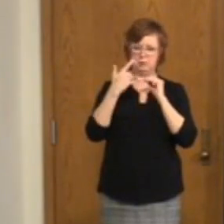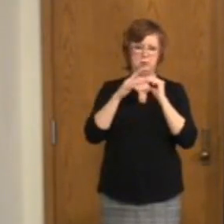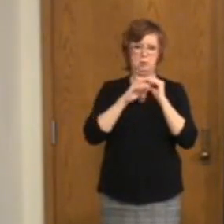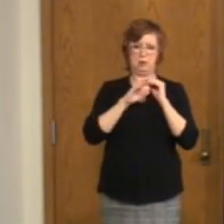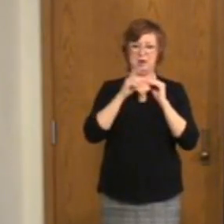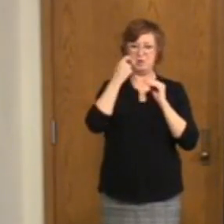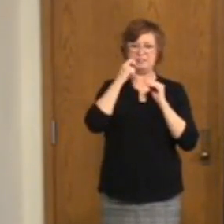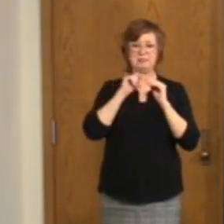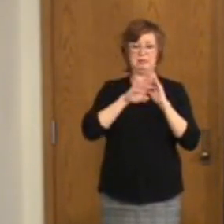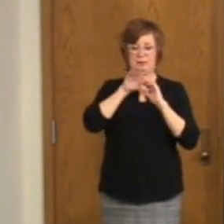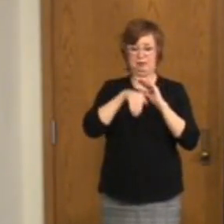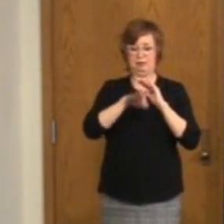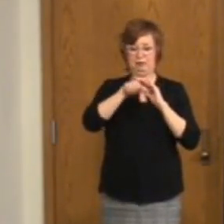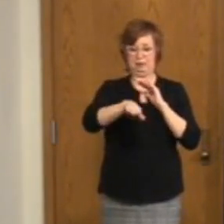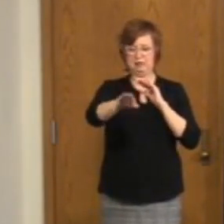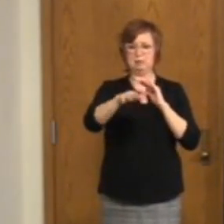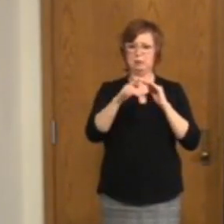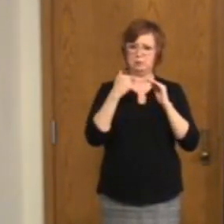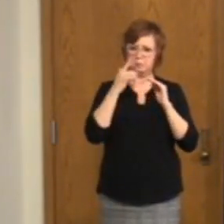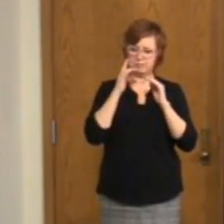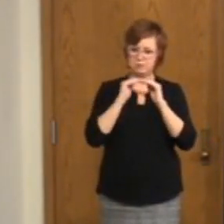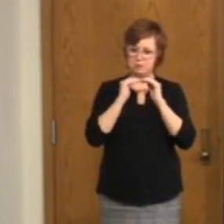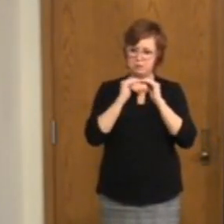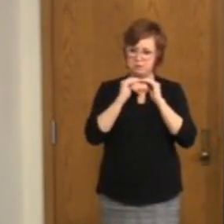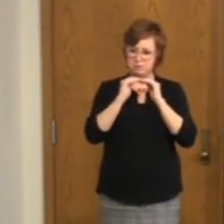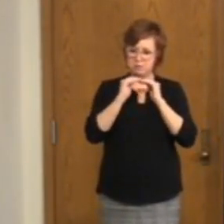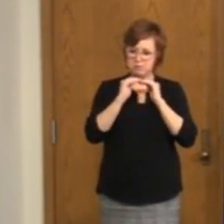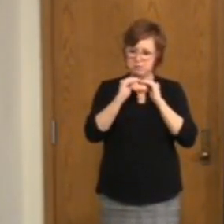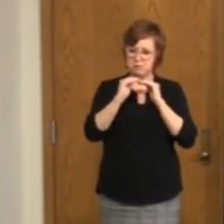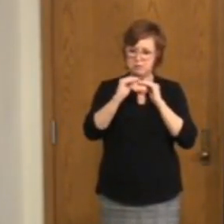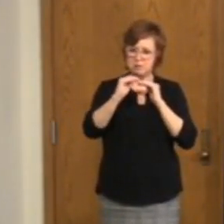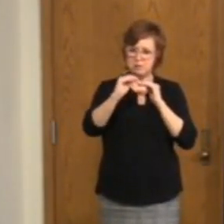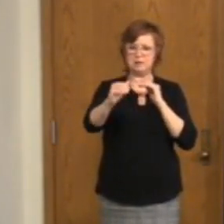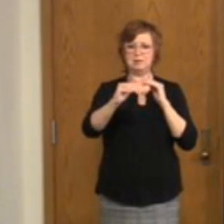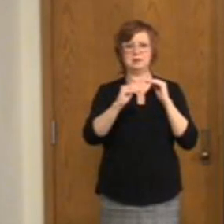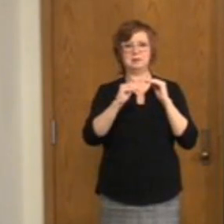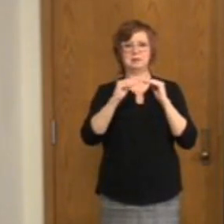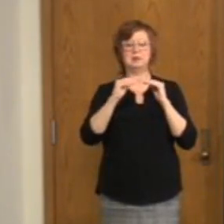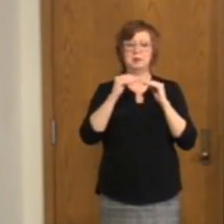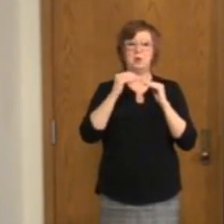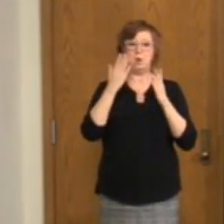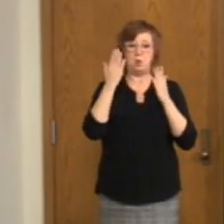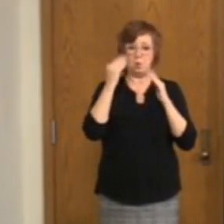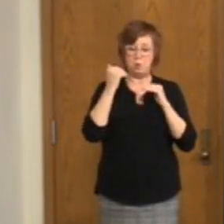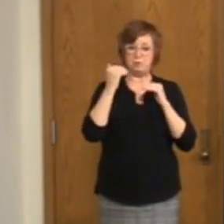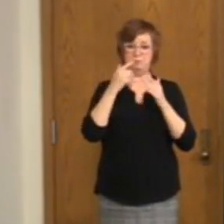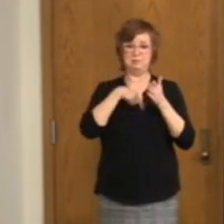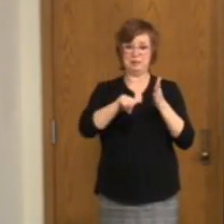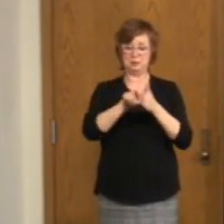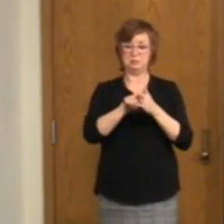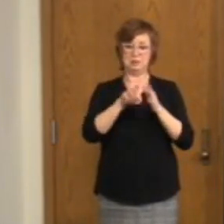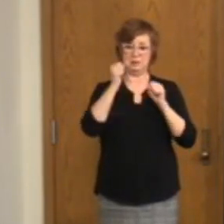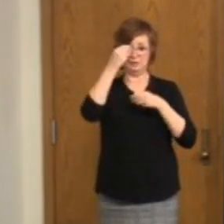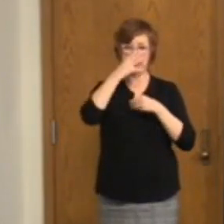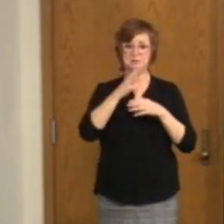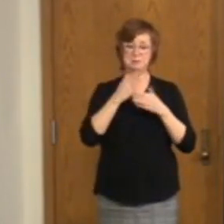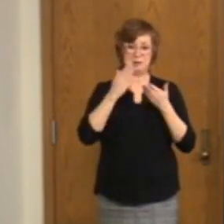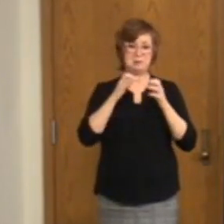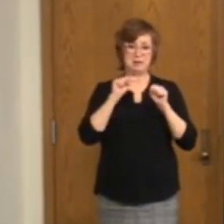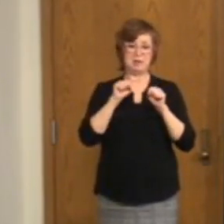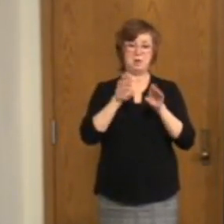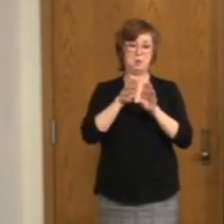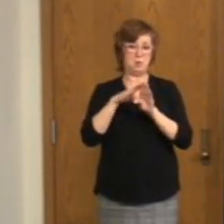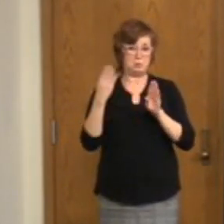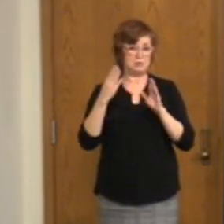more to say about household restrictions, possibly by early next week. We'll be taking a close look at all of the other public health orders that are set